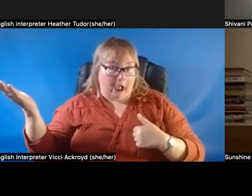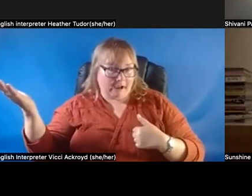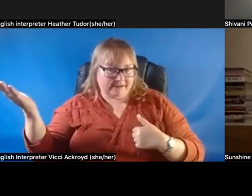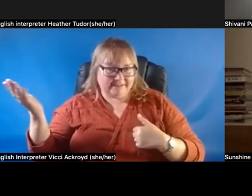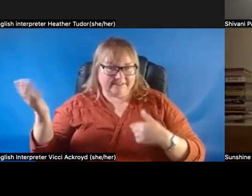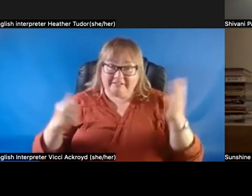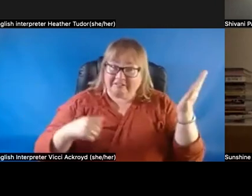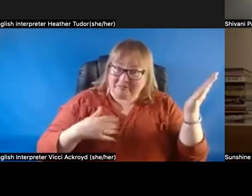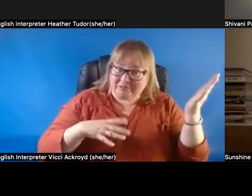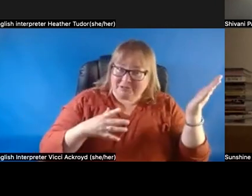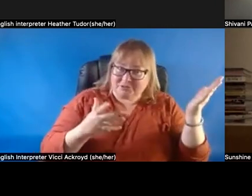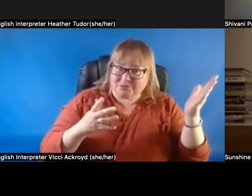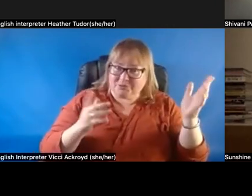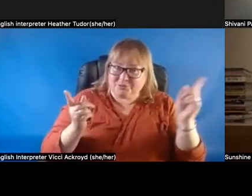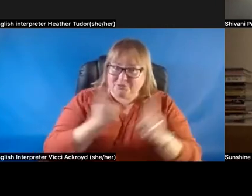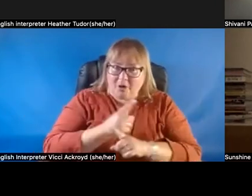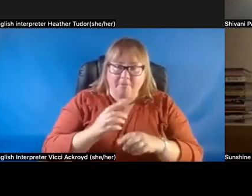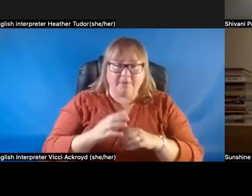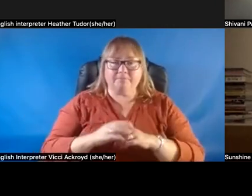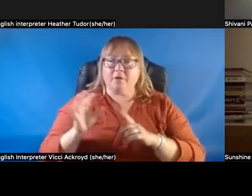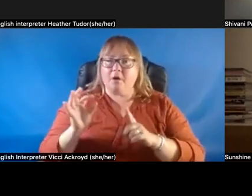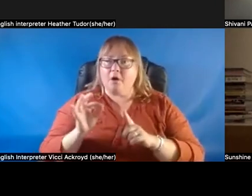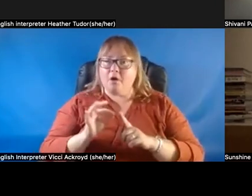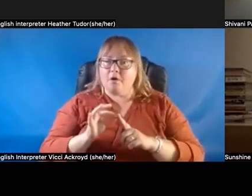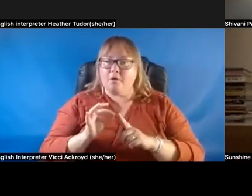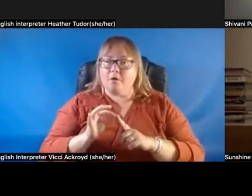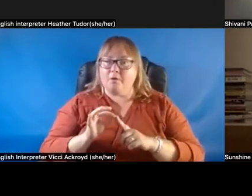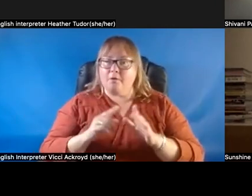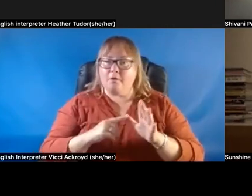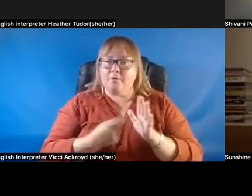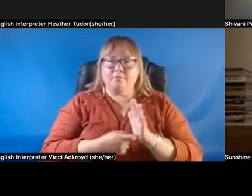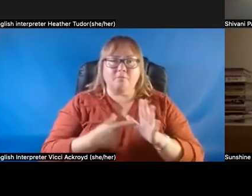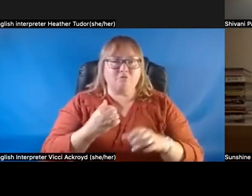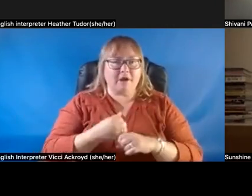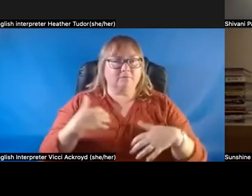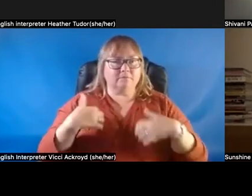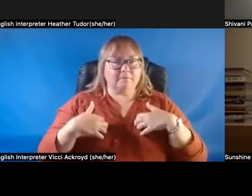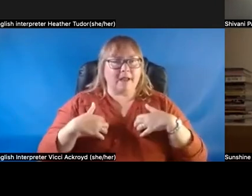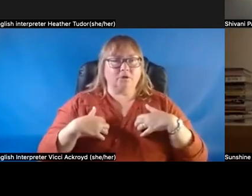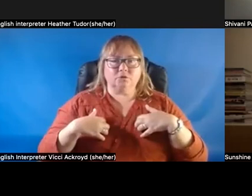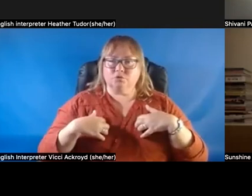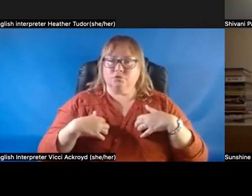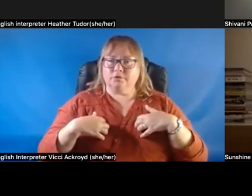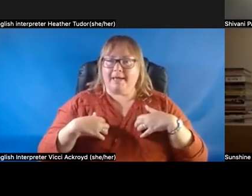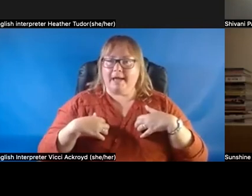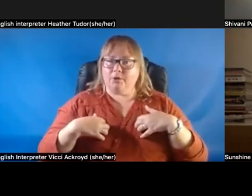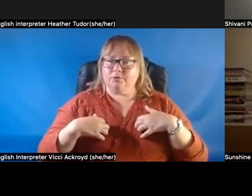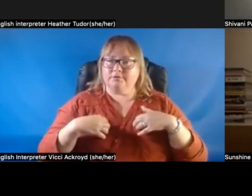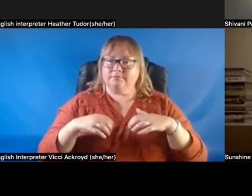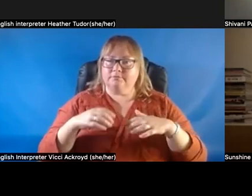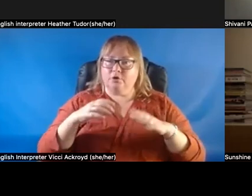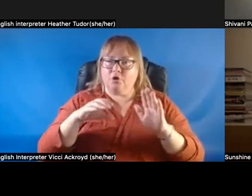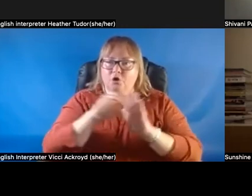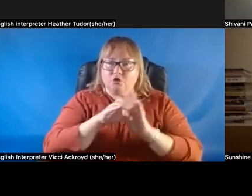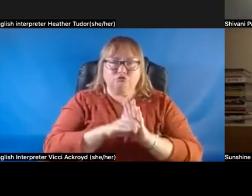Shivani. I found what Parag was saying interesting. Like constitutional amendment can't abolish